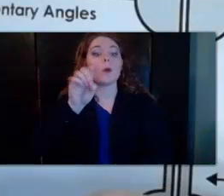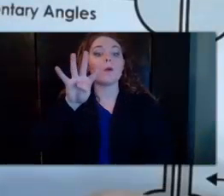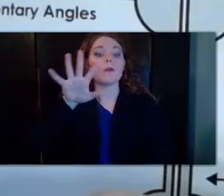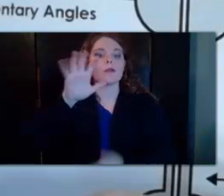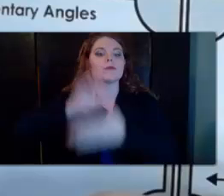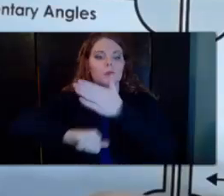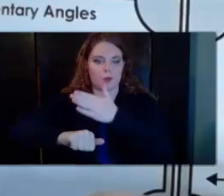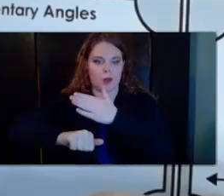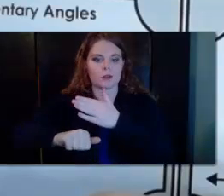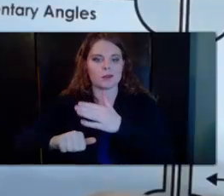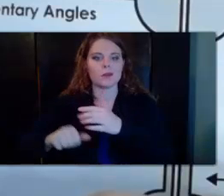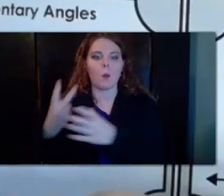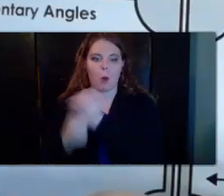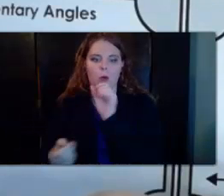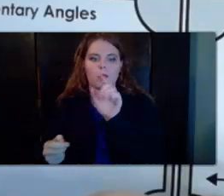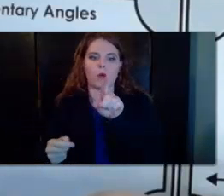sides.